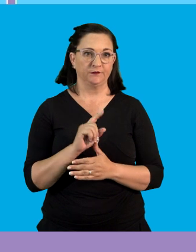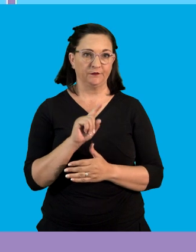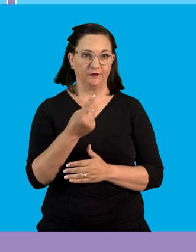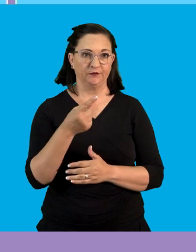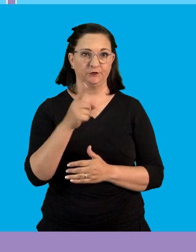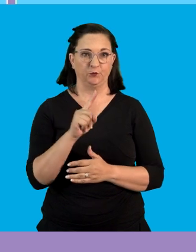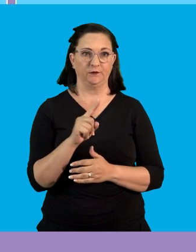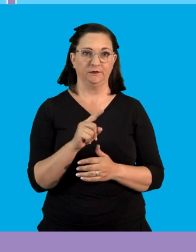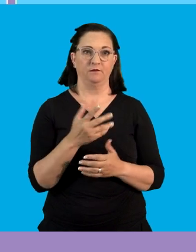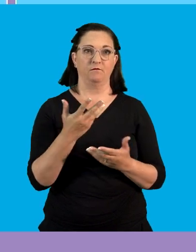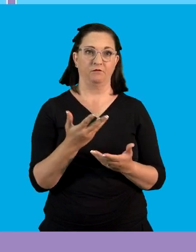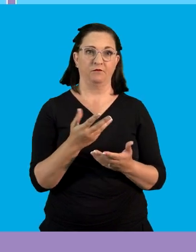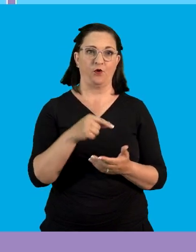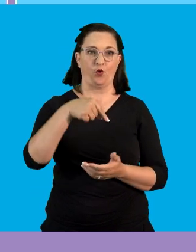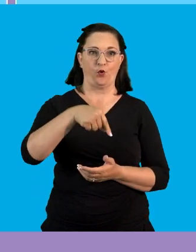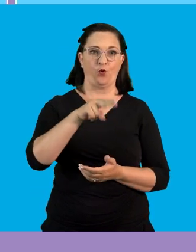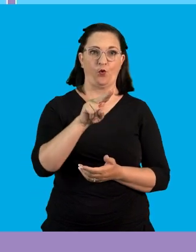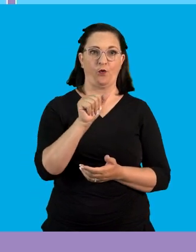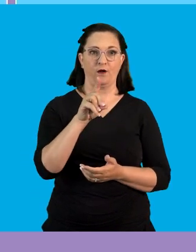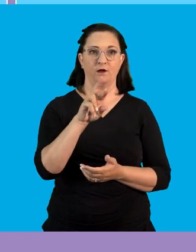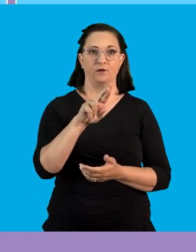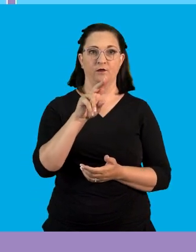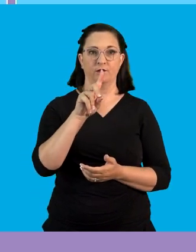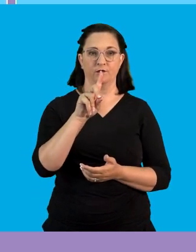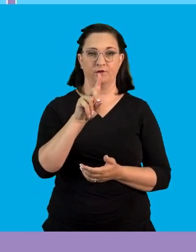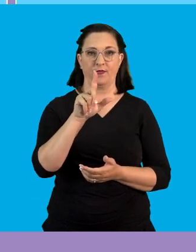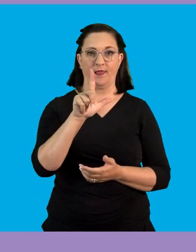and define quadrilaterals.